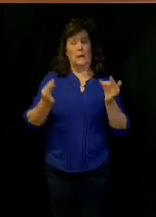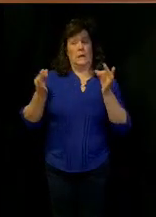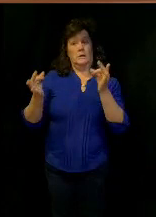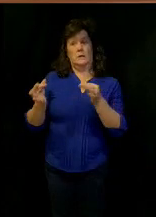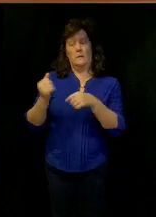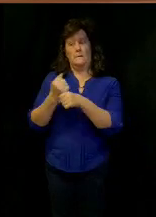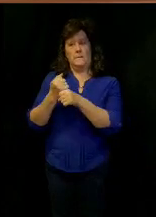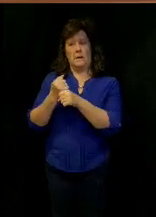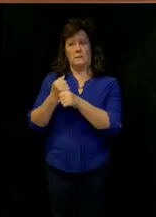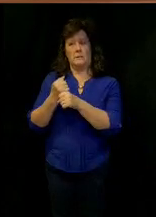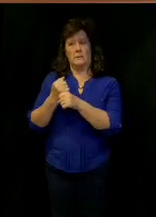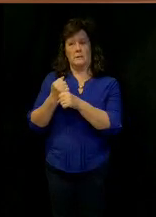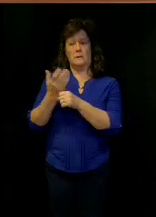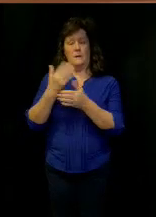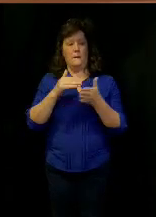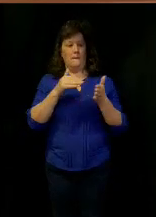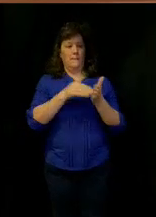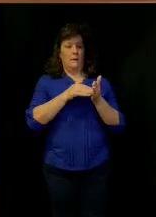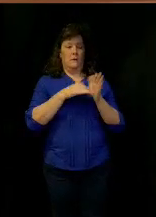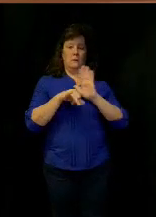needing to make, it comes back to your identity.